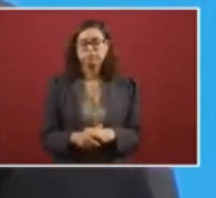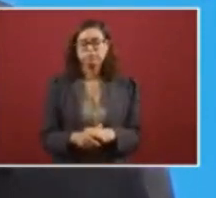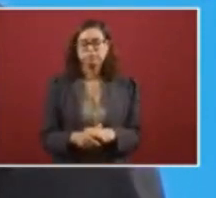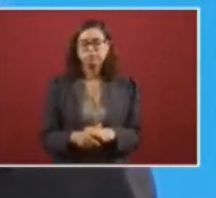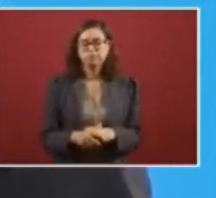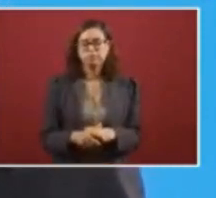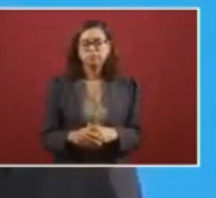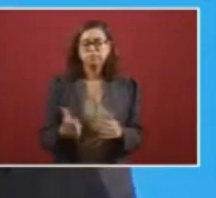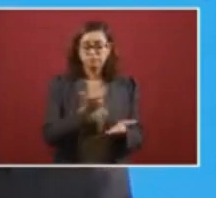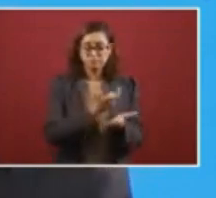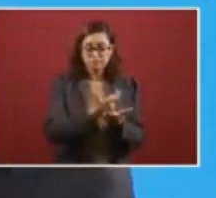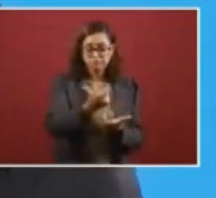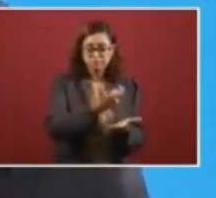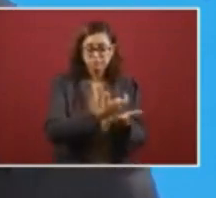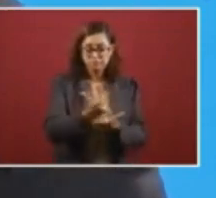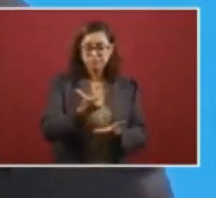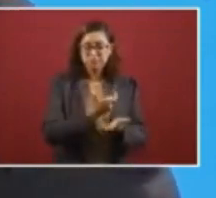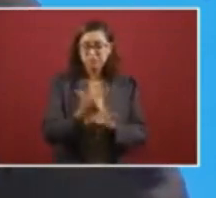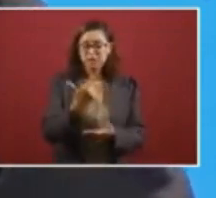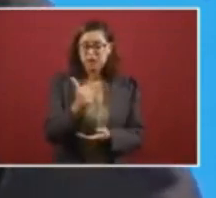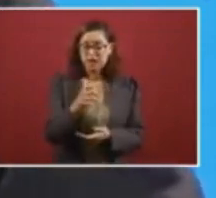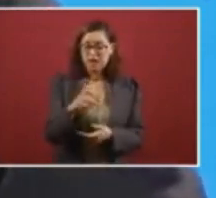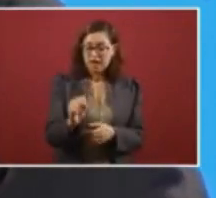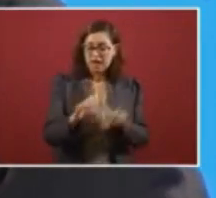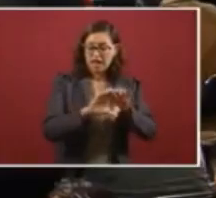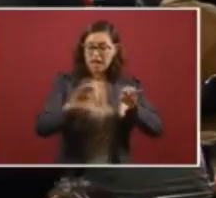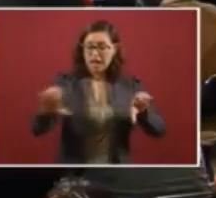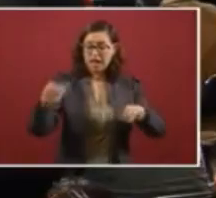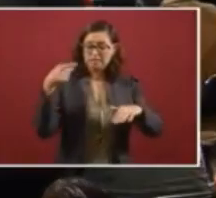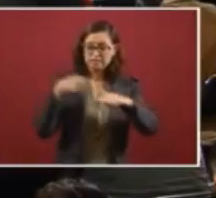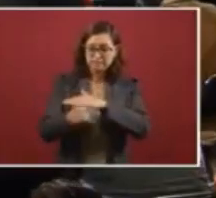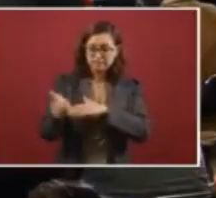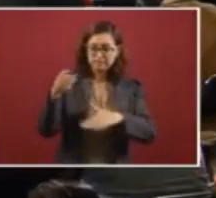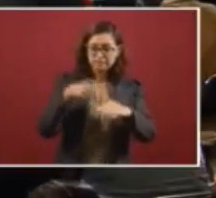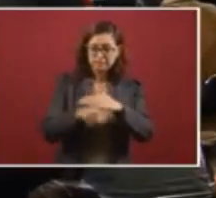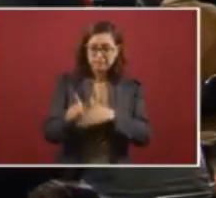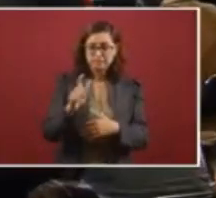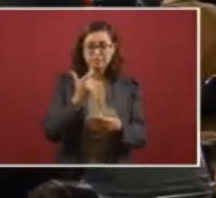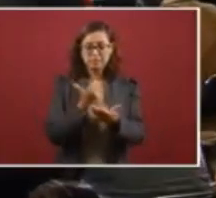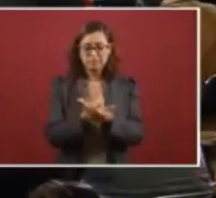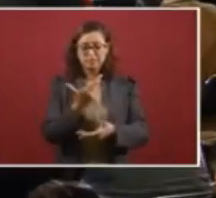tariffs for the business, for transportation of gas.